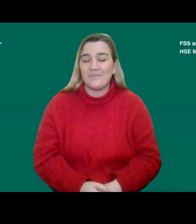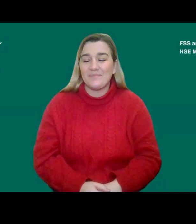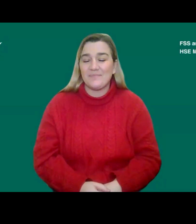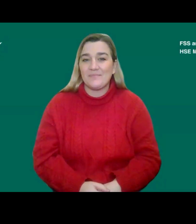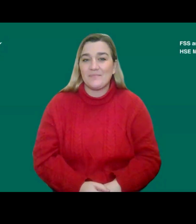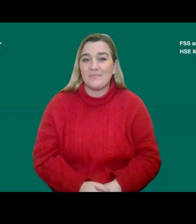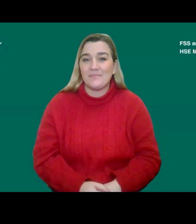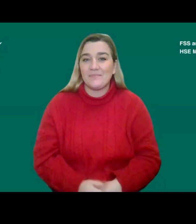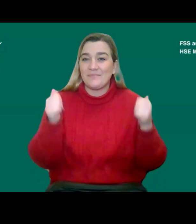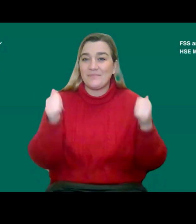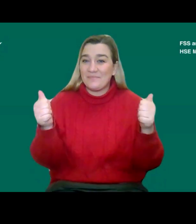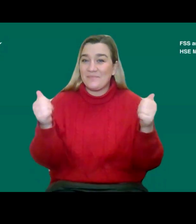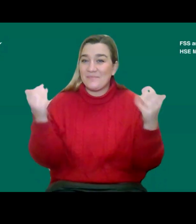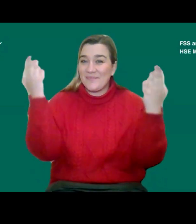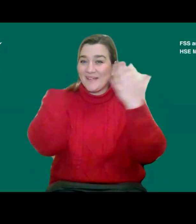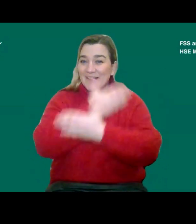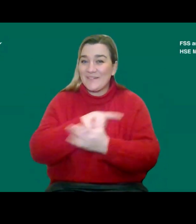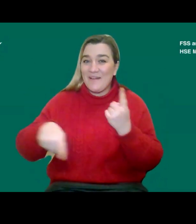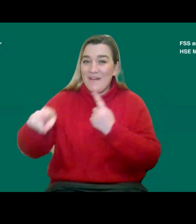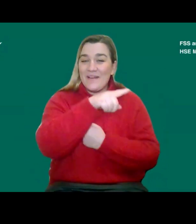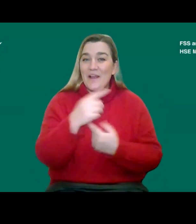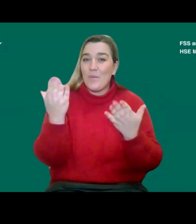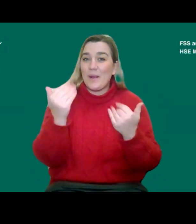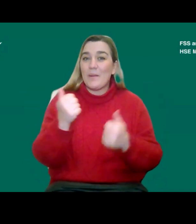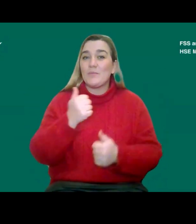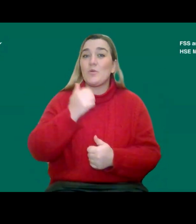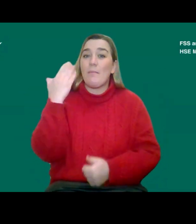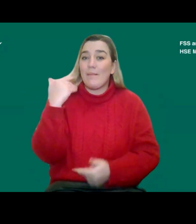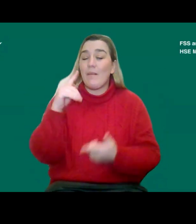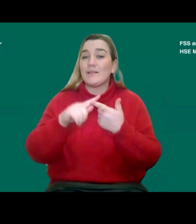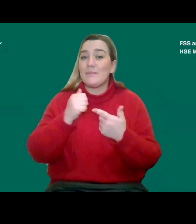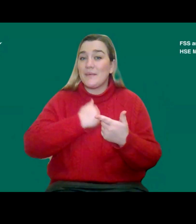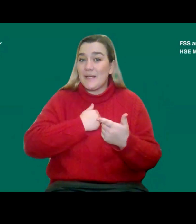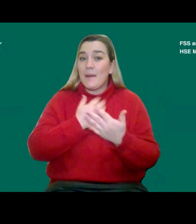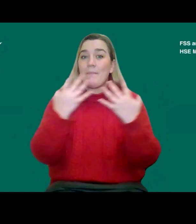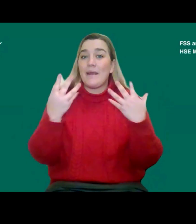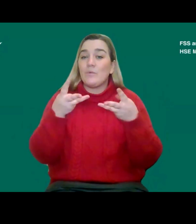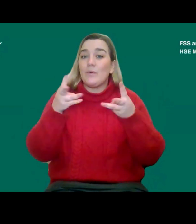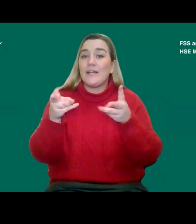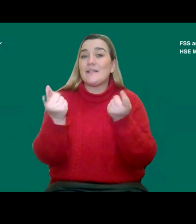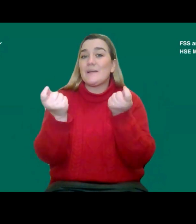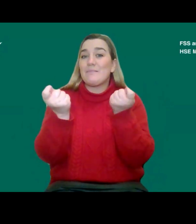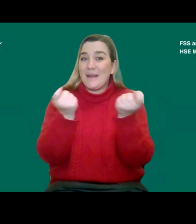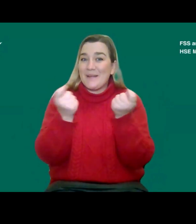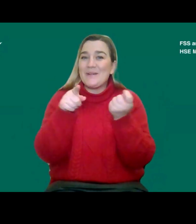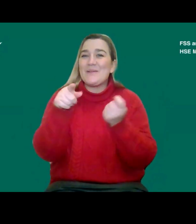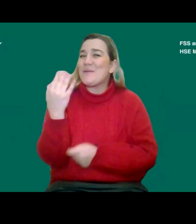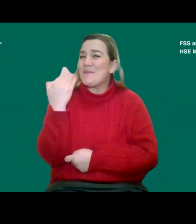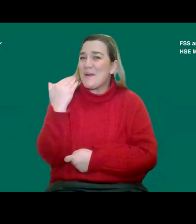Good evening, everyone, and welcome to our Menopause and Me, the Many Ways to Manage Your Menopause